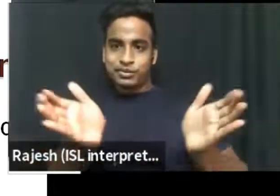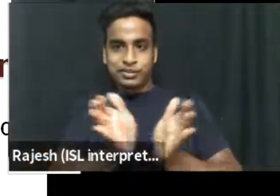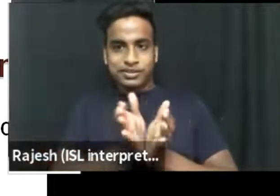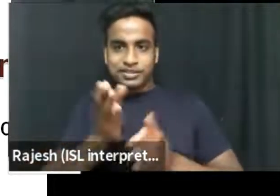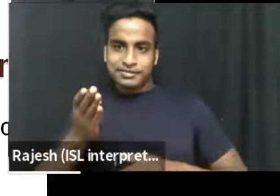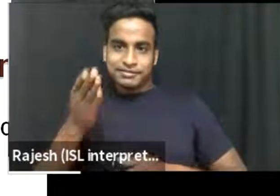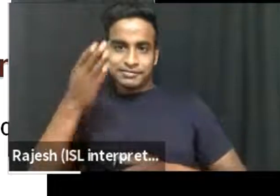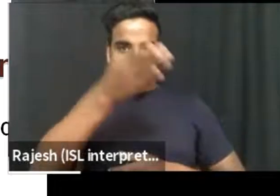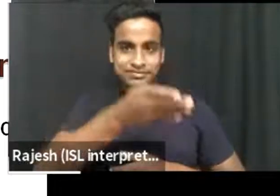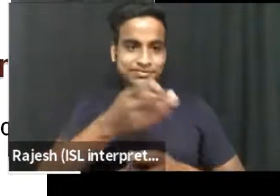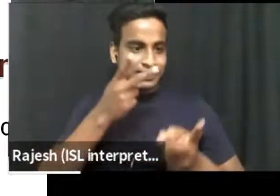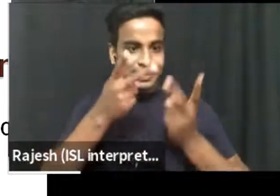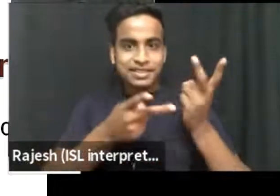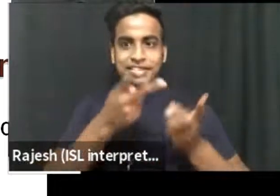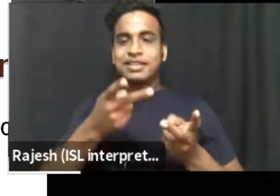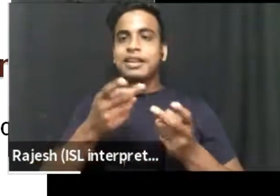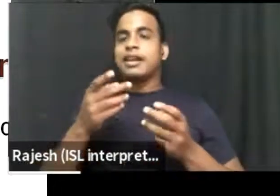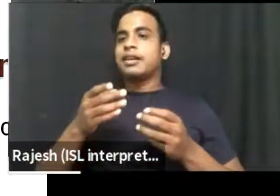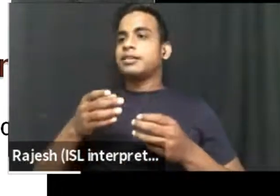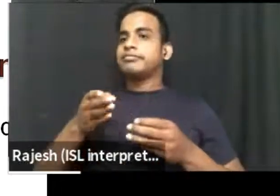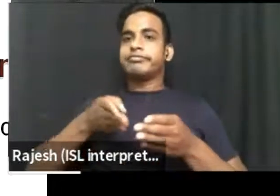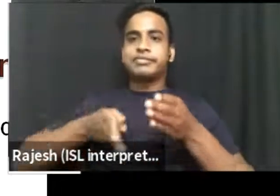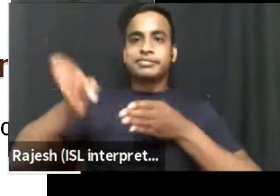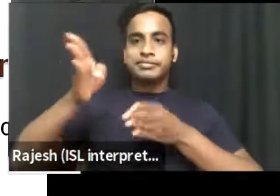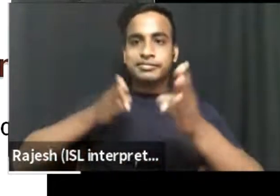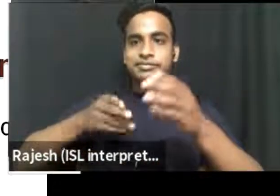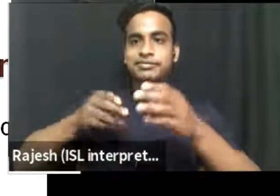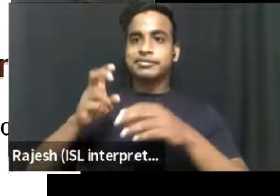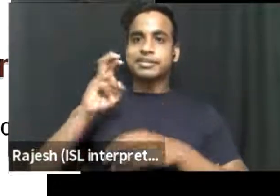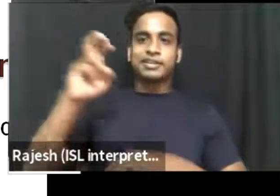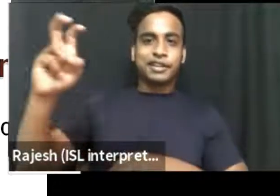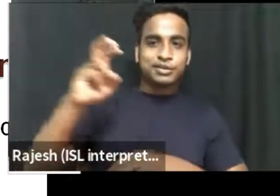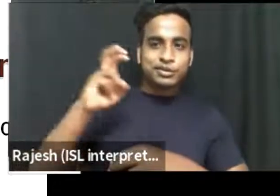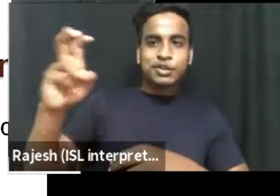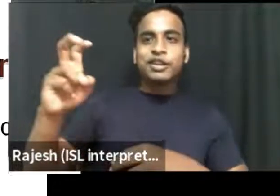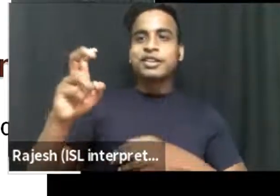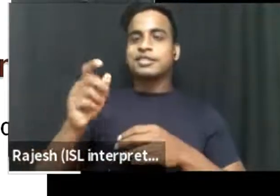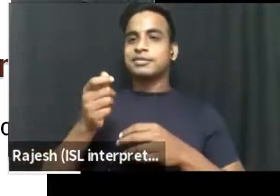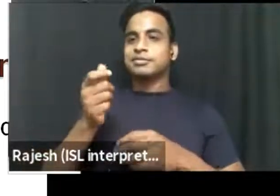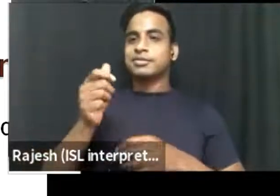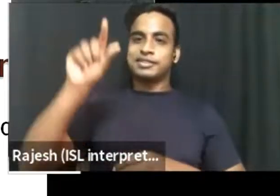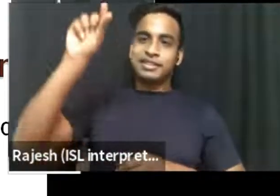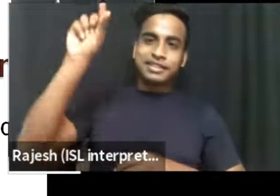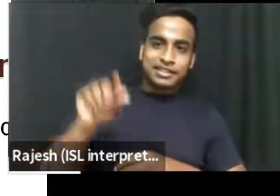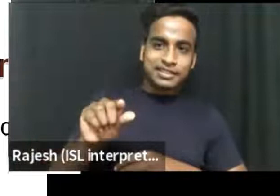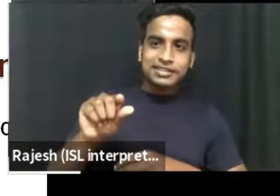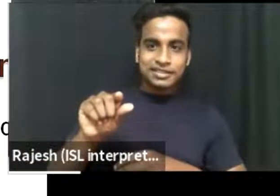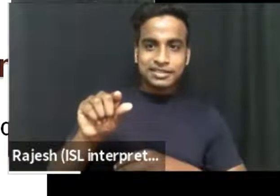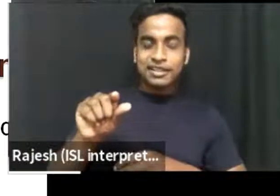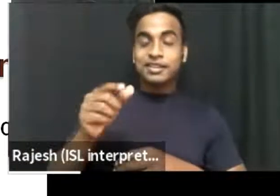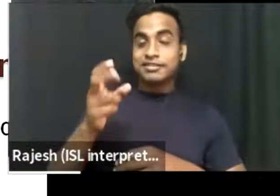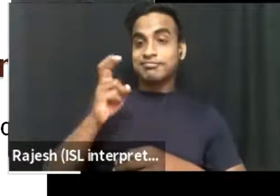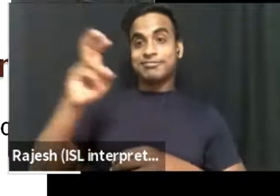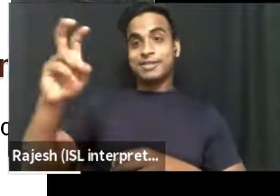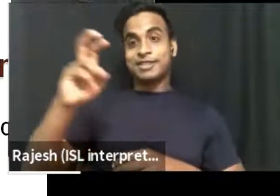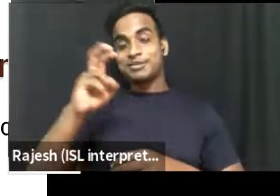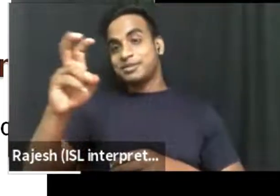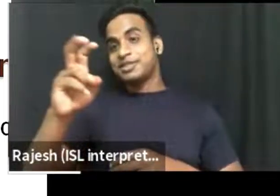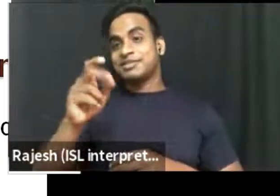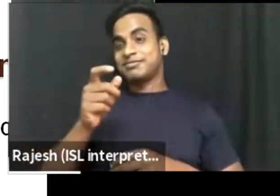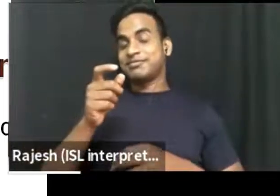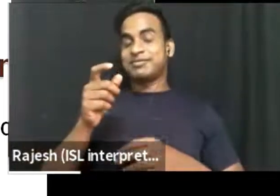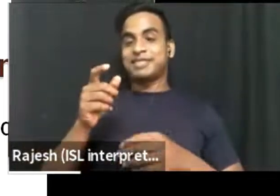was definitely cutting down on transportation was coming out as the another major barrier. Lack of